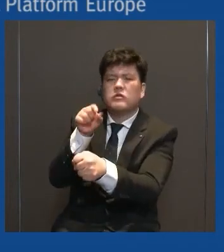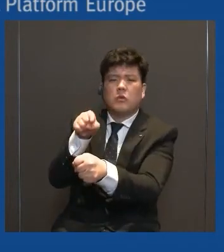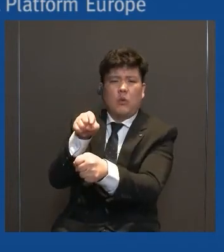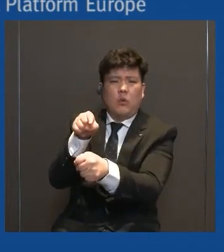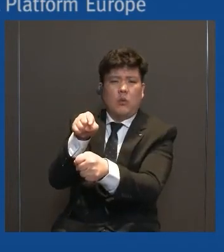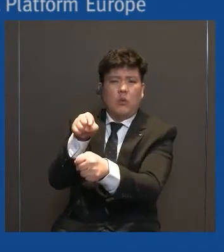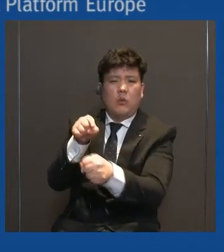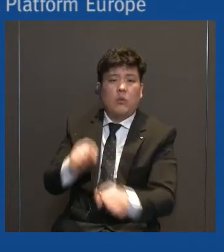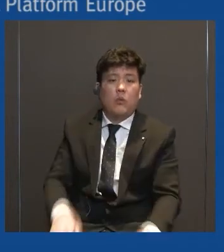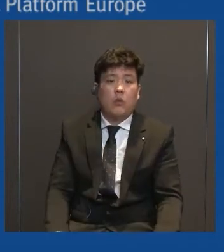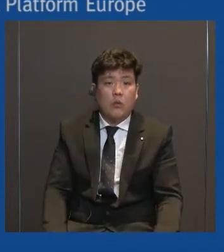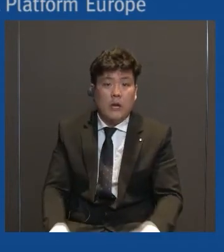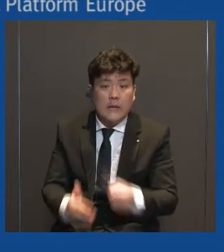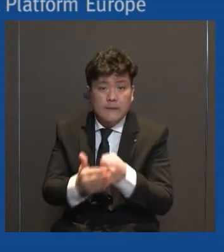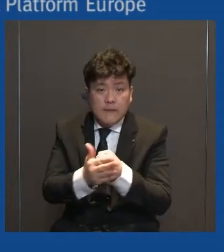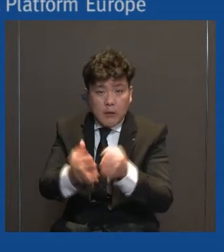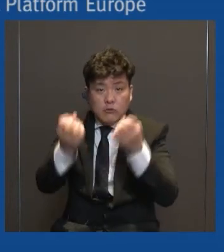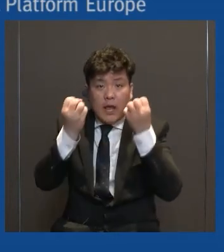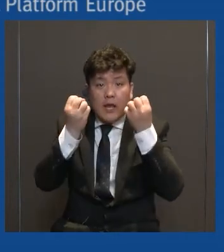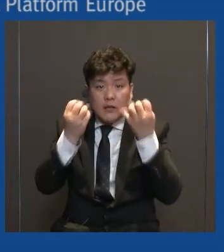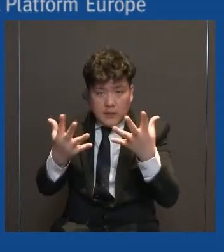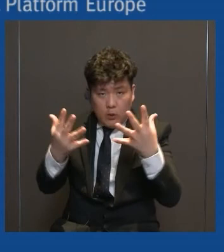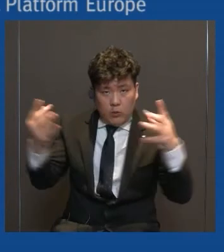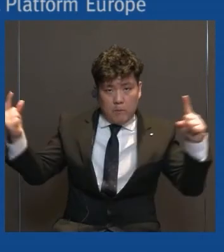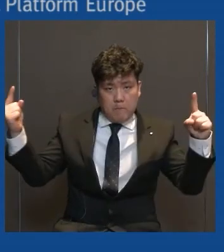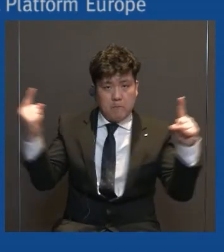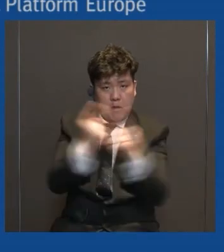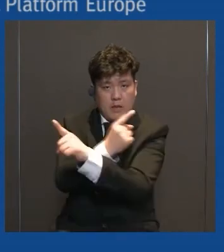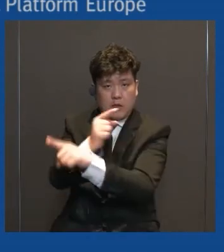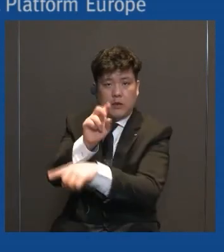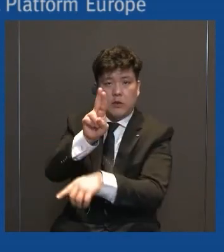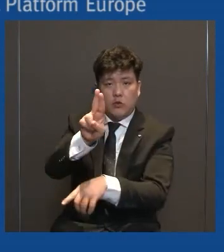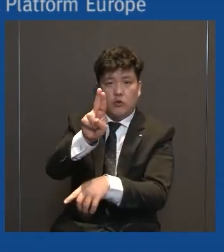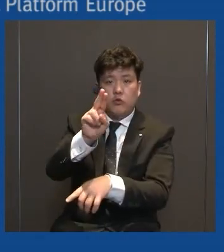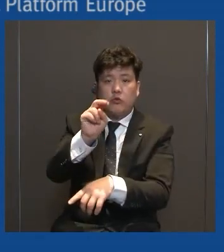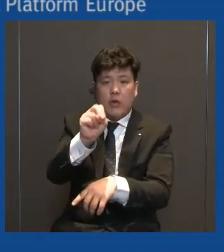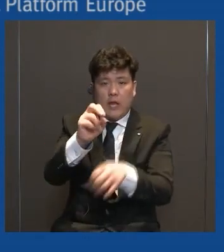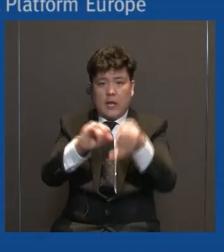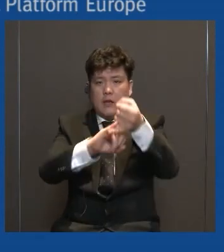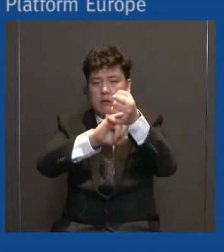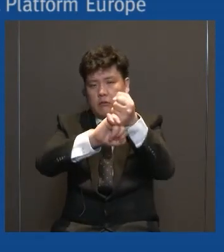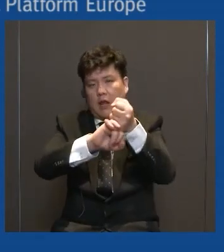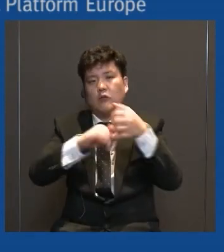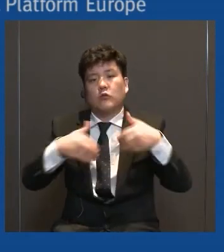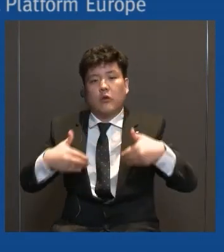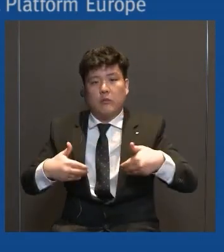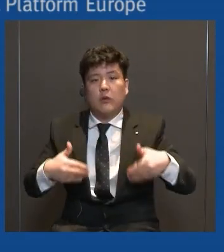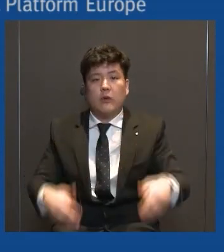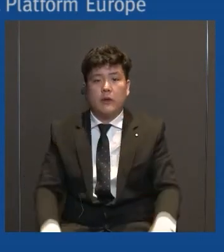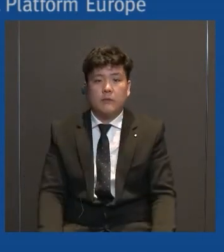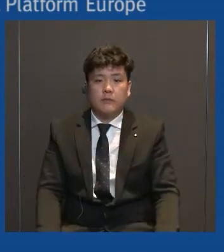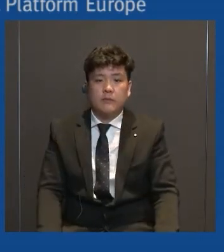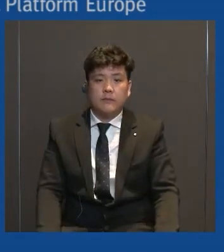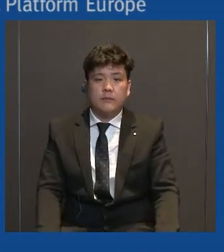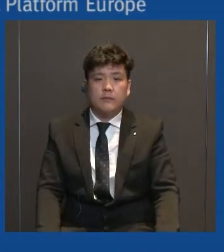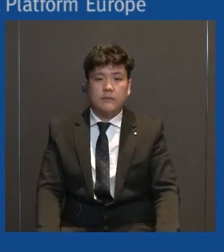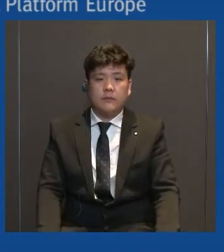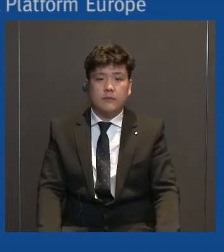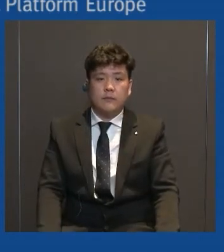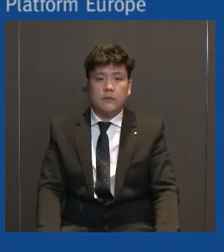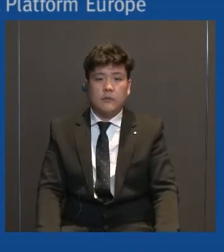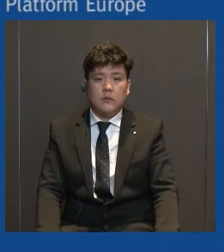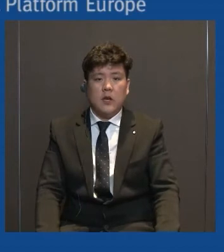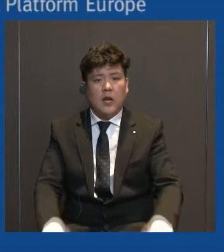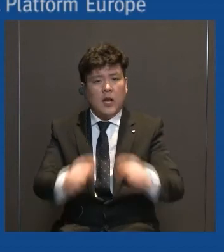frame. It will moreover provide us with this moral, legal compass, a kind of yardstick that can help us see the gap between our aspirations,